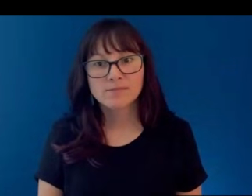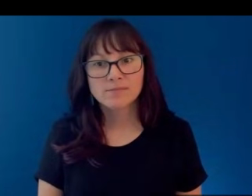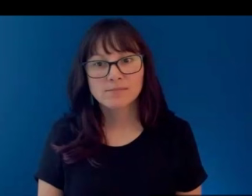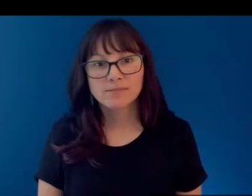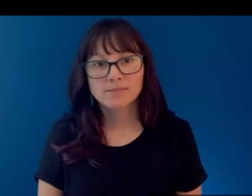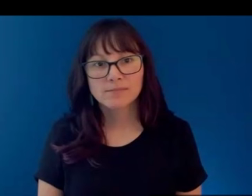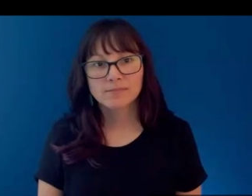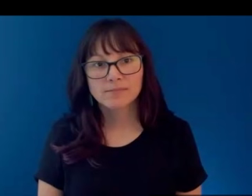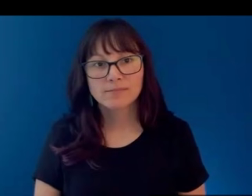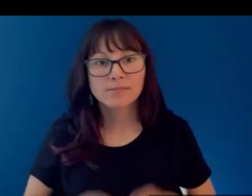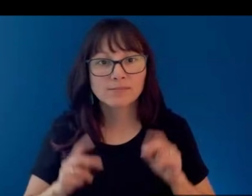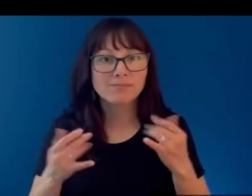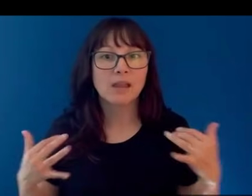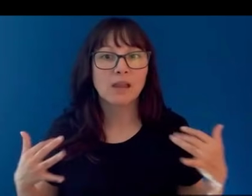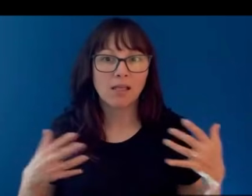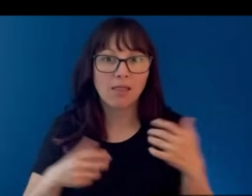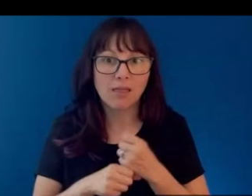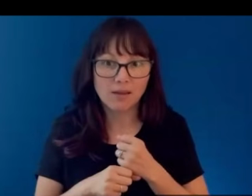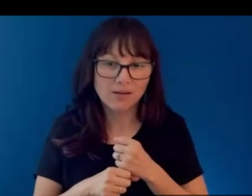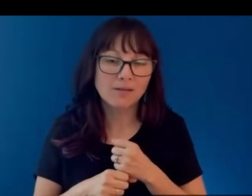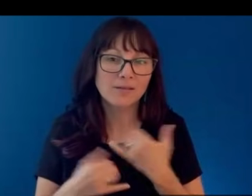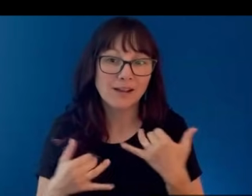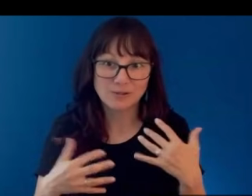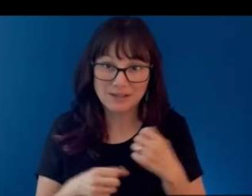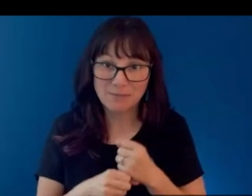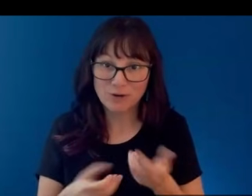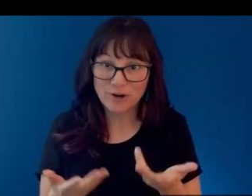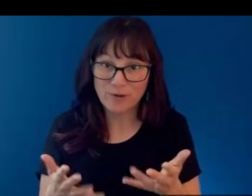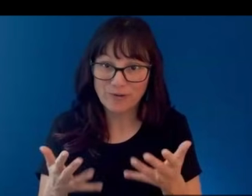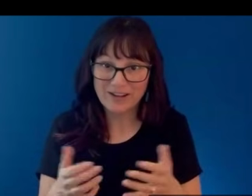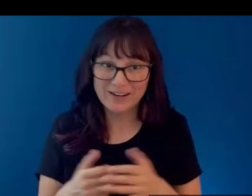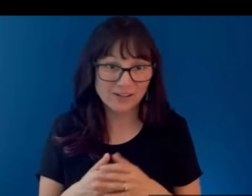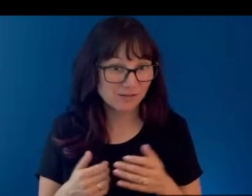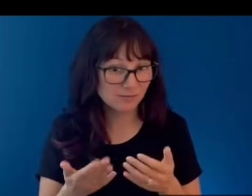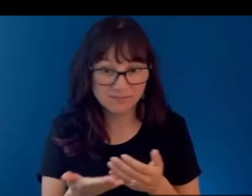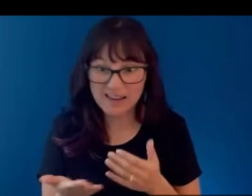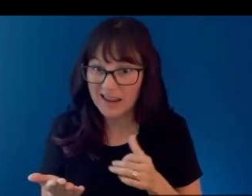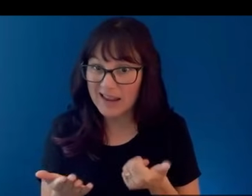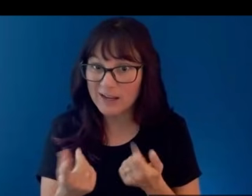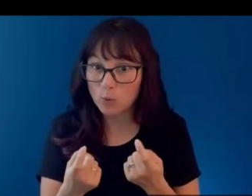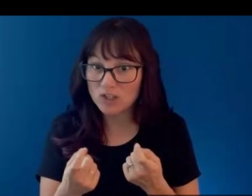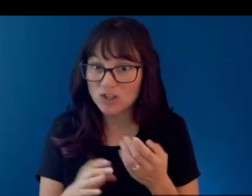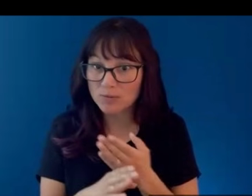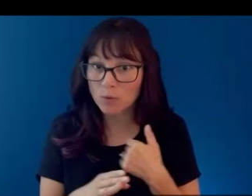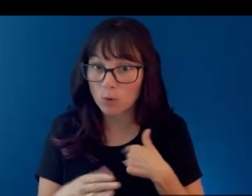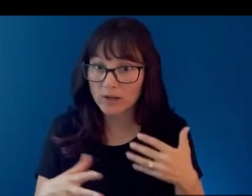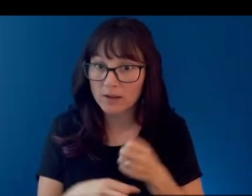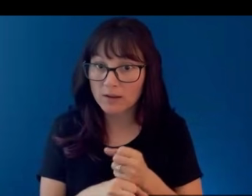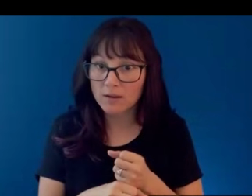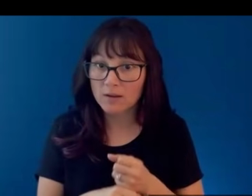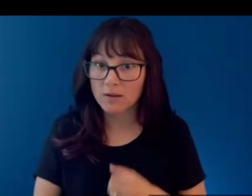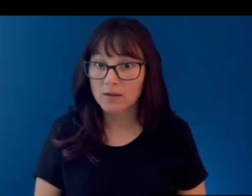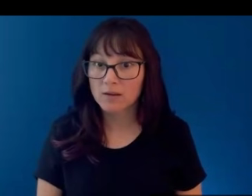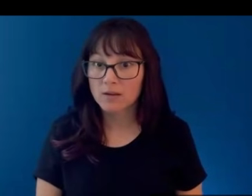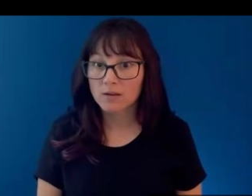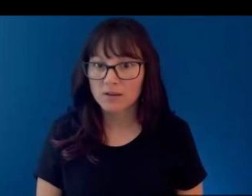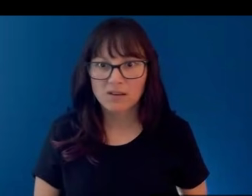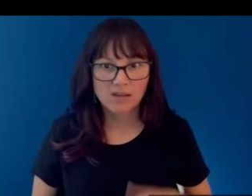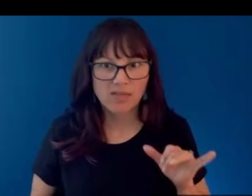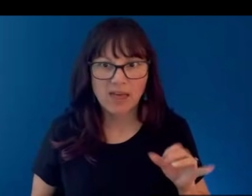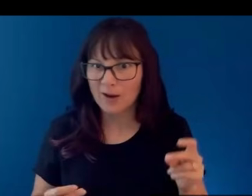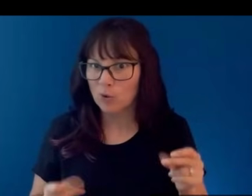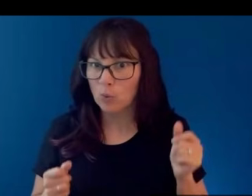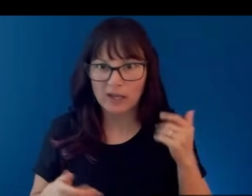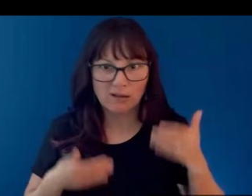All right, so in summary, we're getting to the summary already. Do we have any questions before we summarize? We got through that all